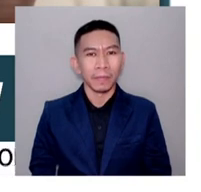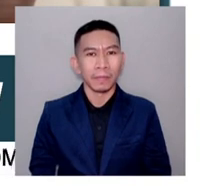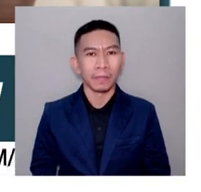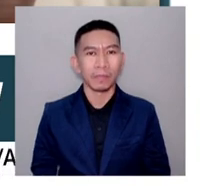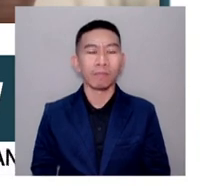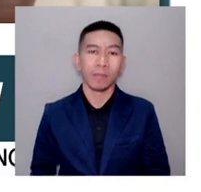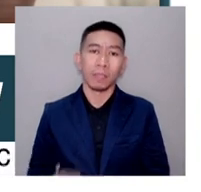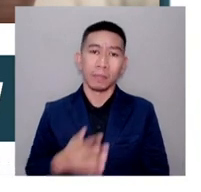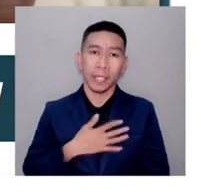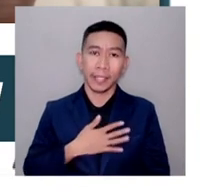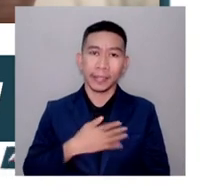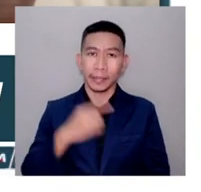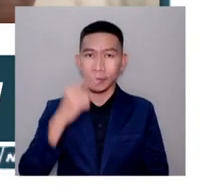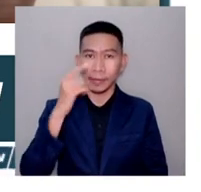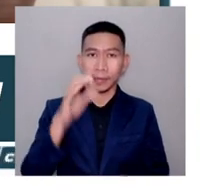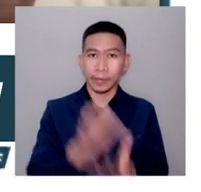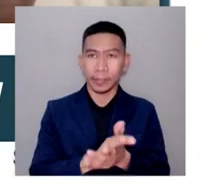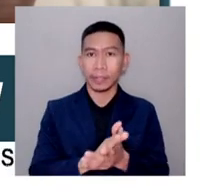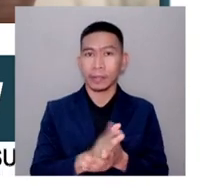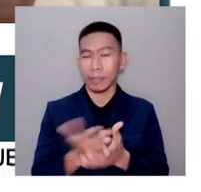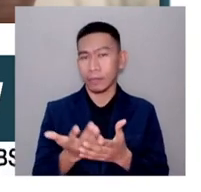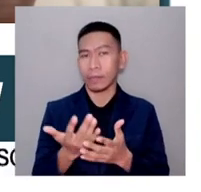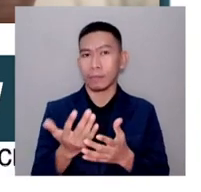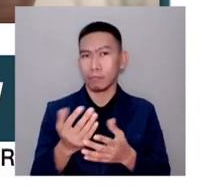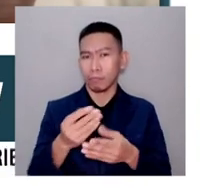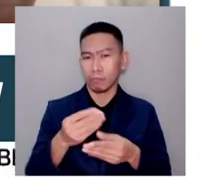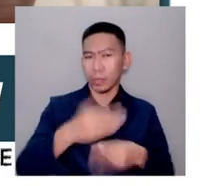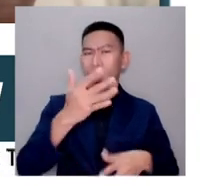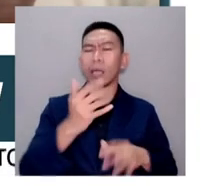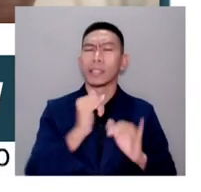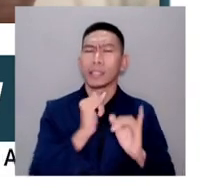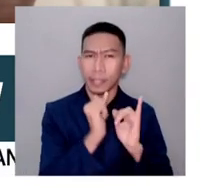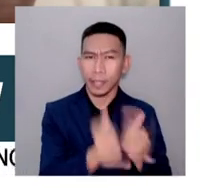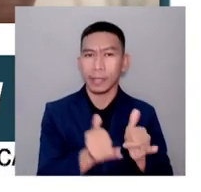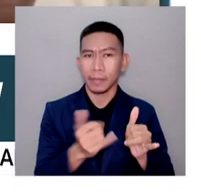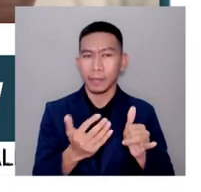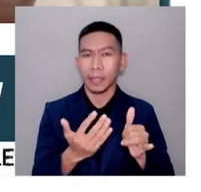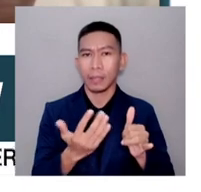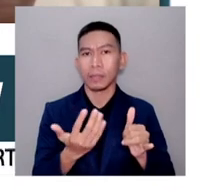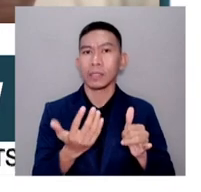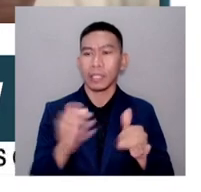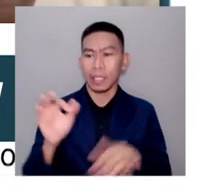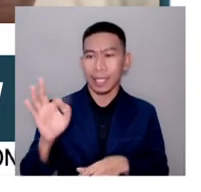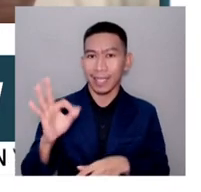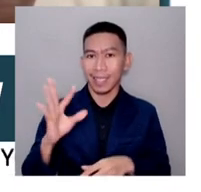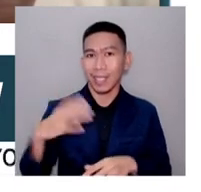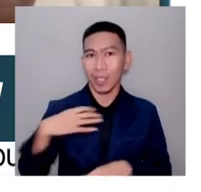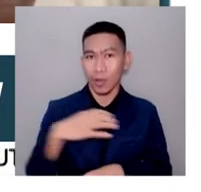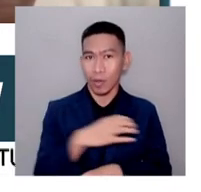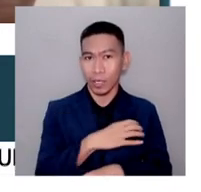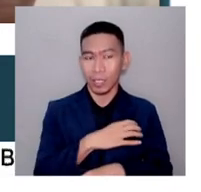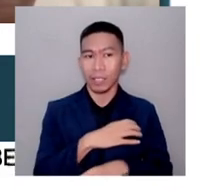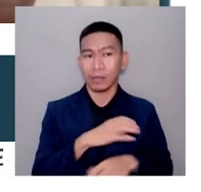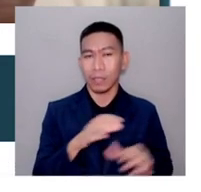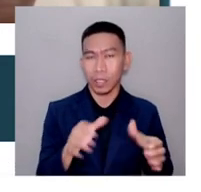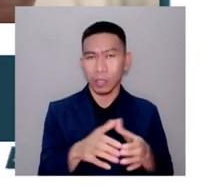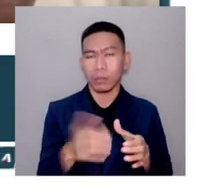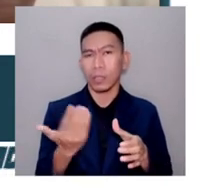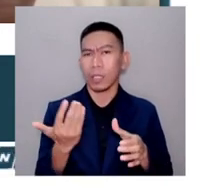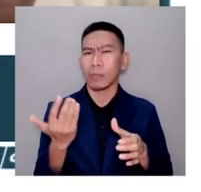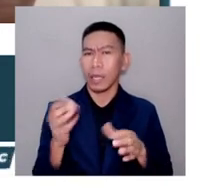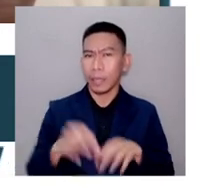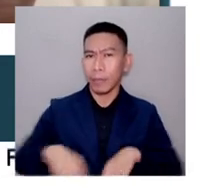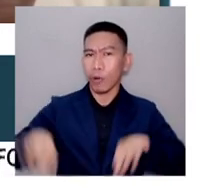stance ko bilang minority senator sa 19th Congress to raise the constructively critical points,